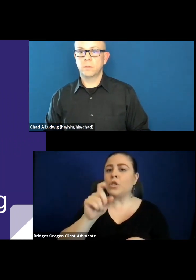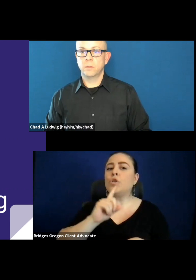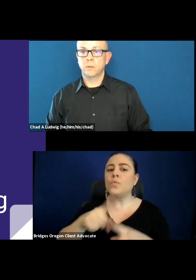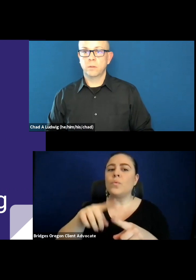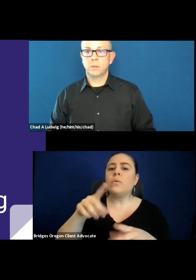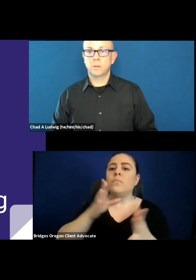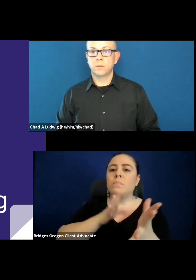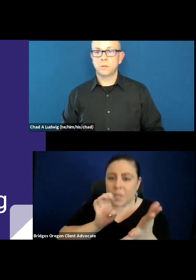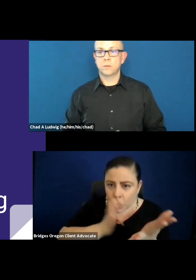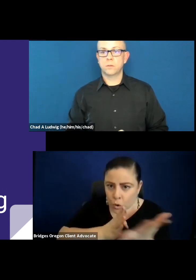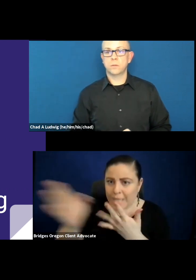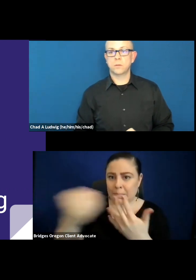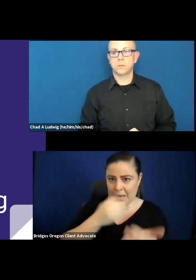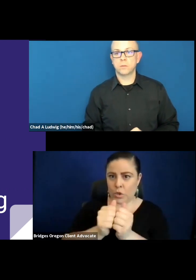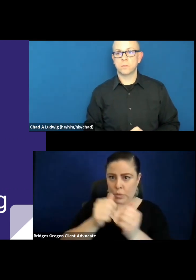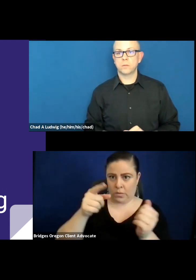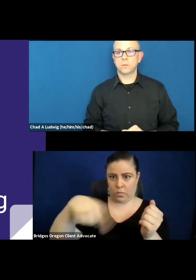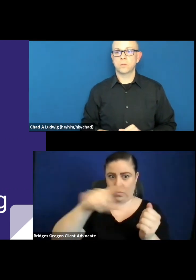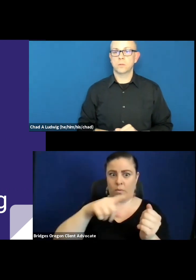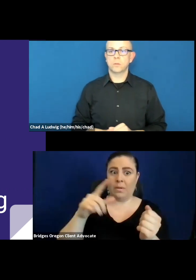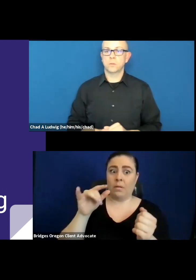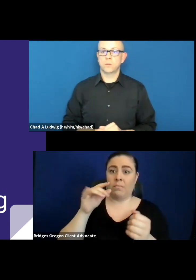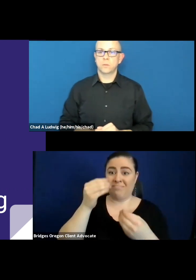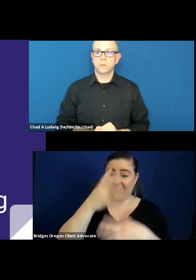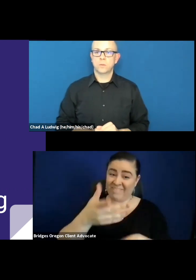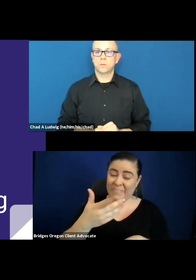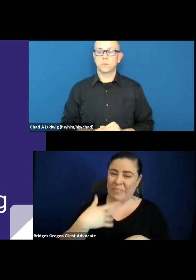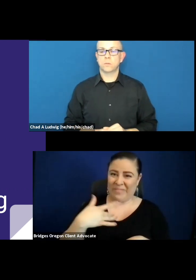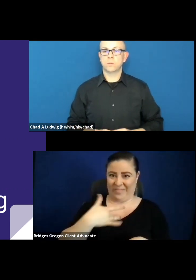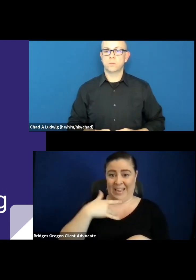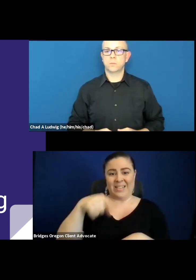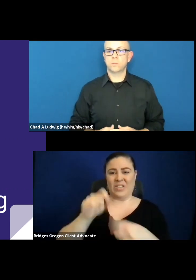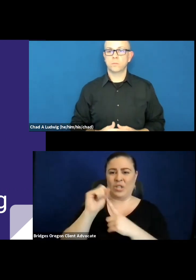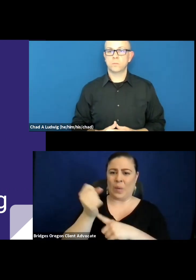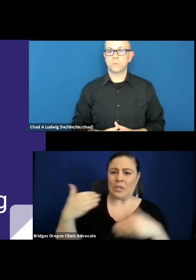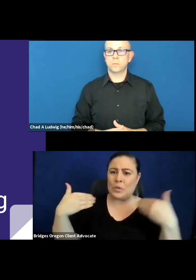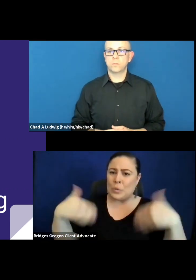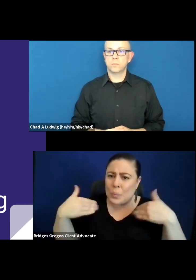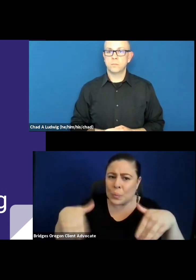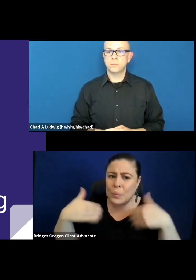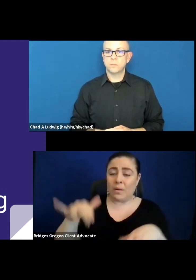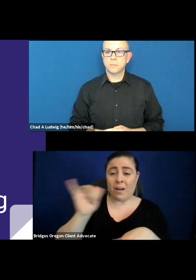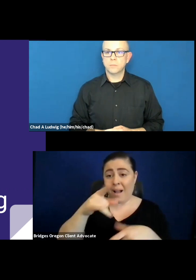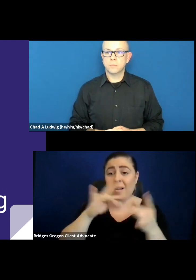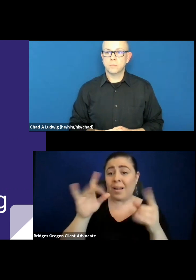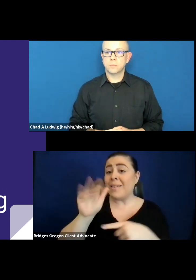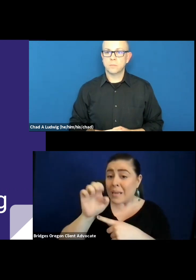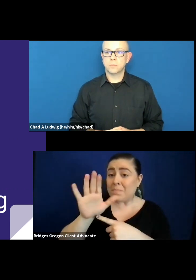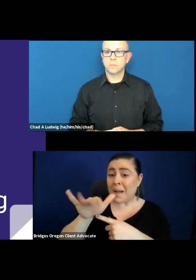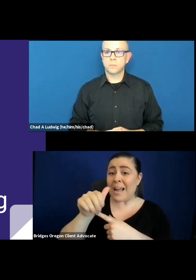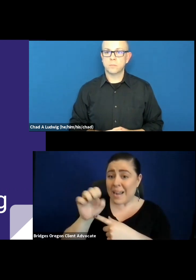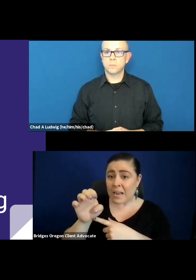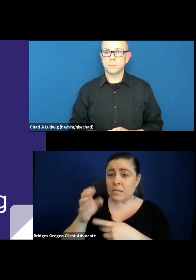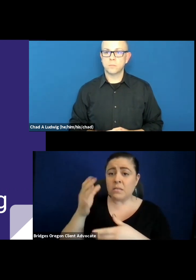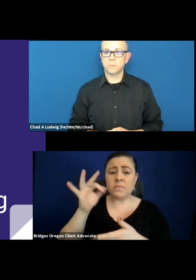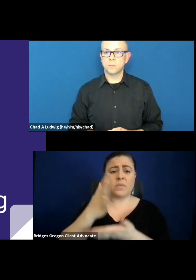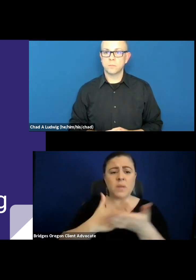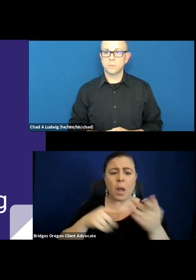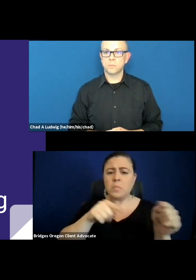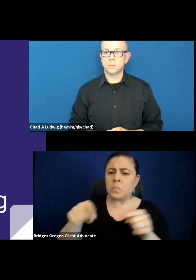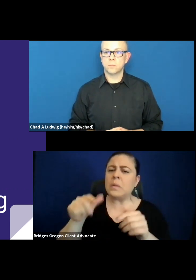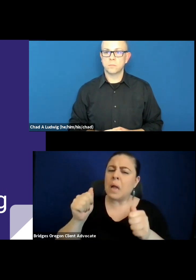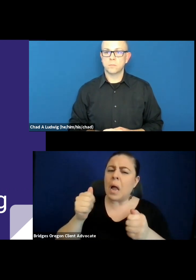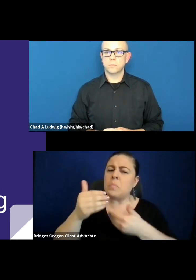made is that we will be sure to be transparent with you and just let you know if we feel a situation is, like you said,